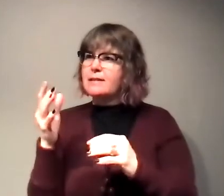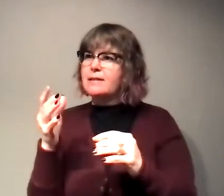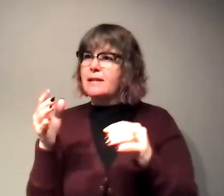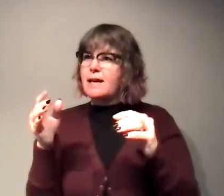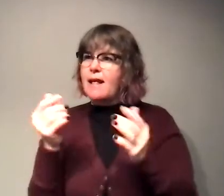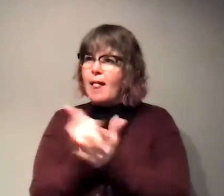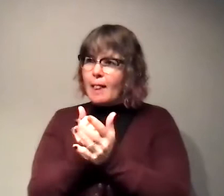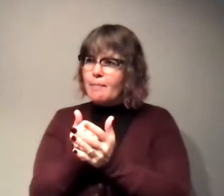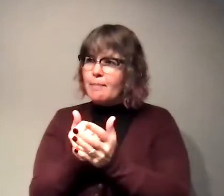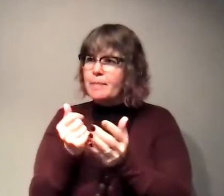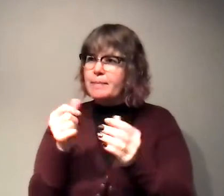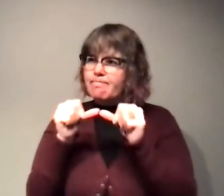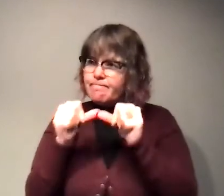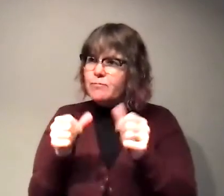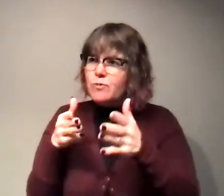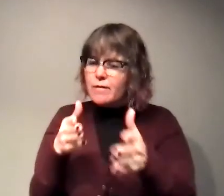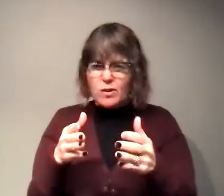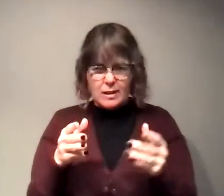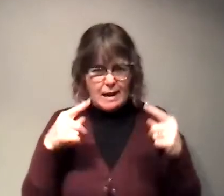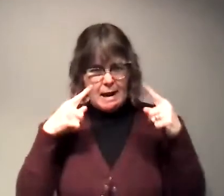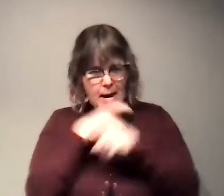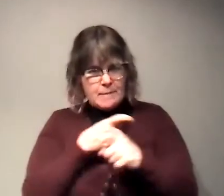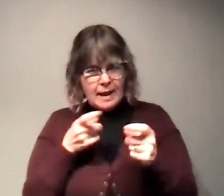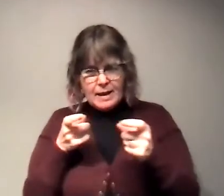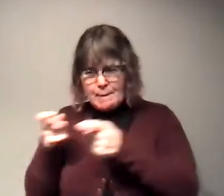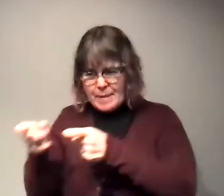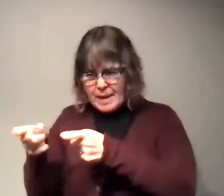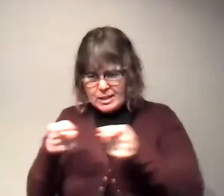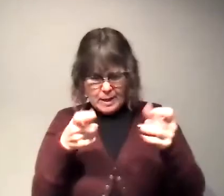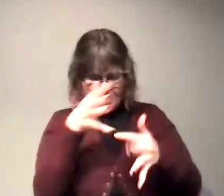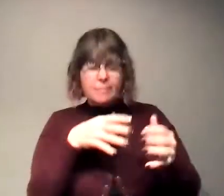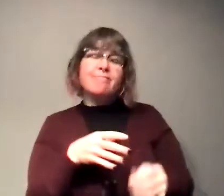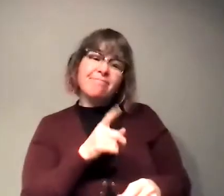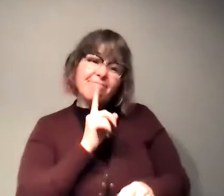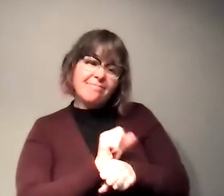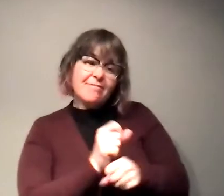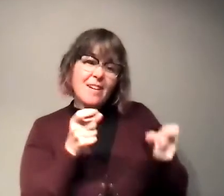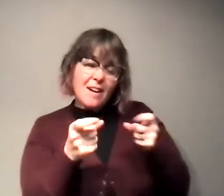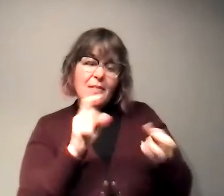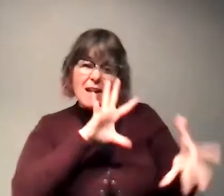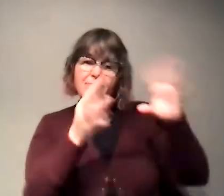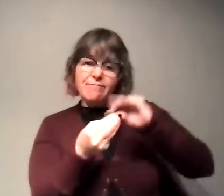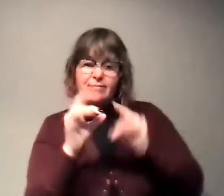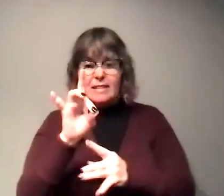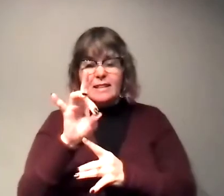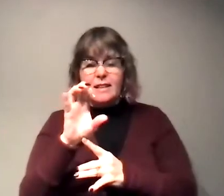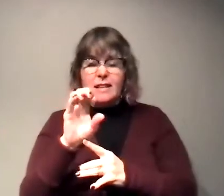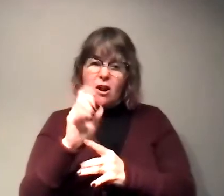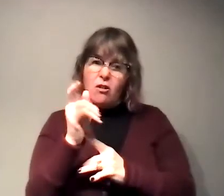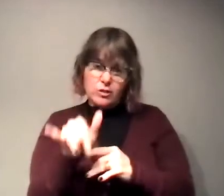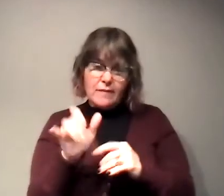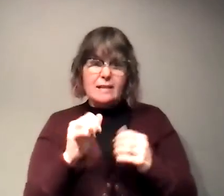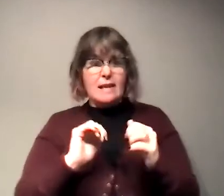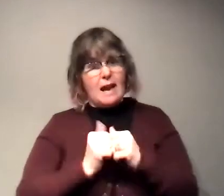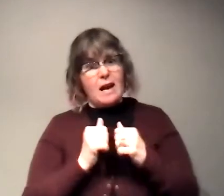So like, how do you manage all that? That seems so complicated. Well, that is really complicated, and that's ecology. That's how ecosystems work. So